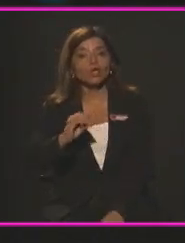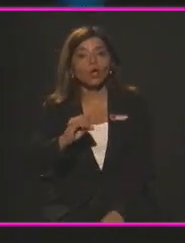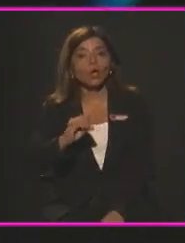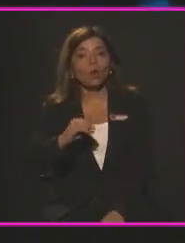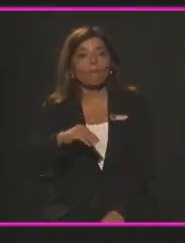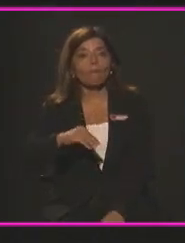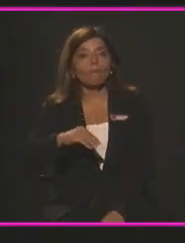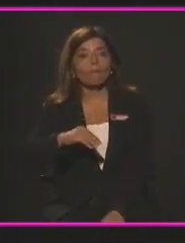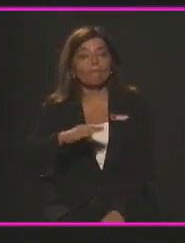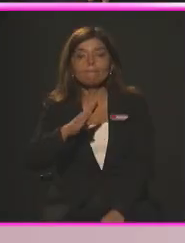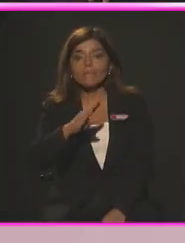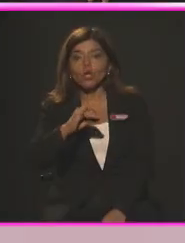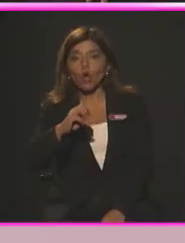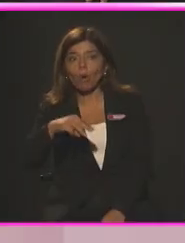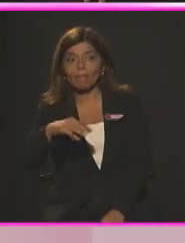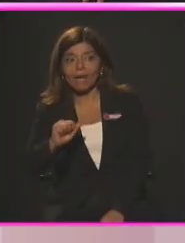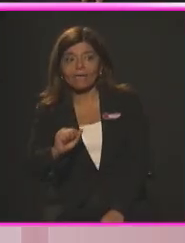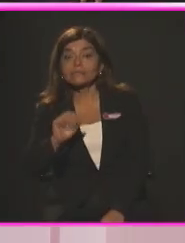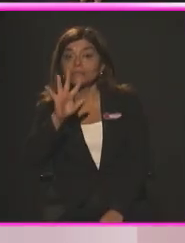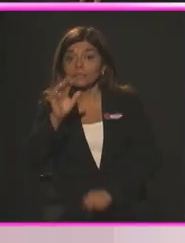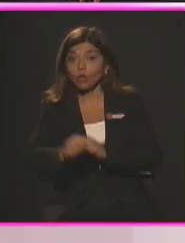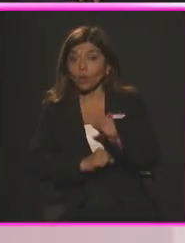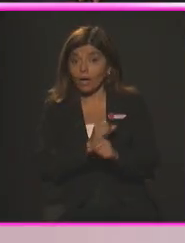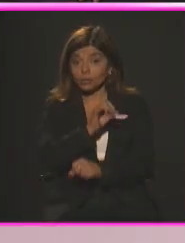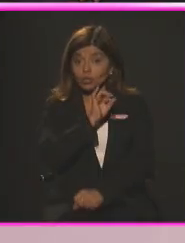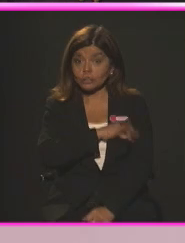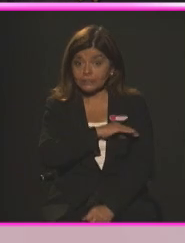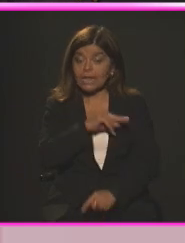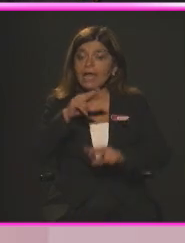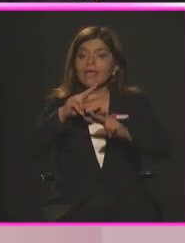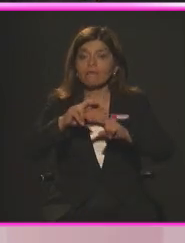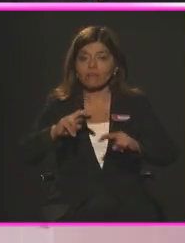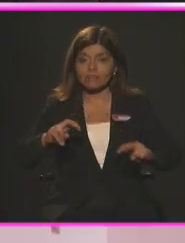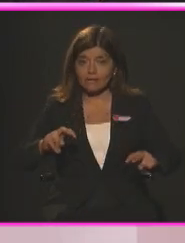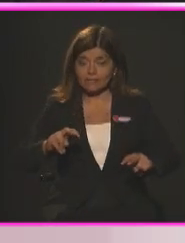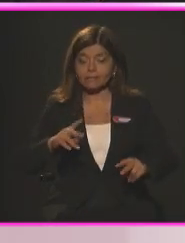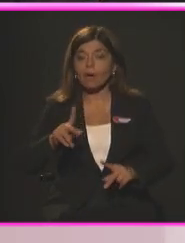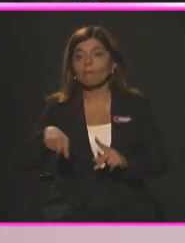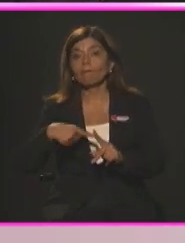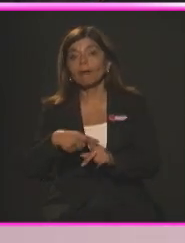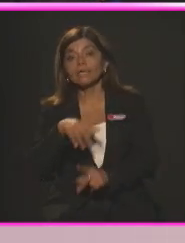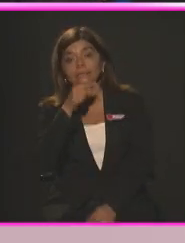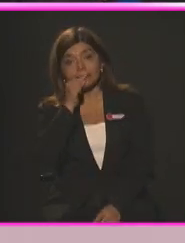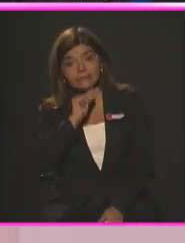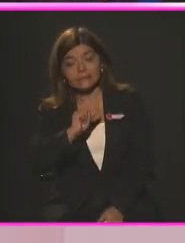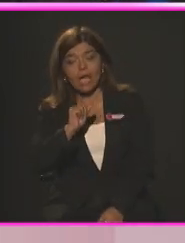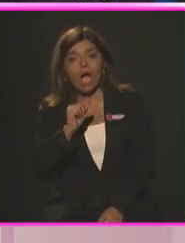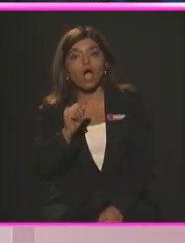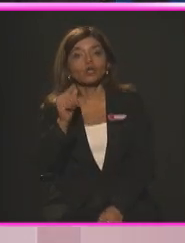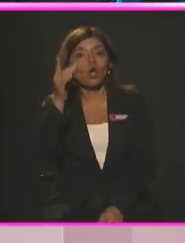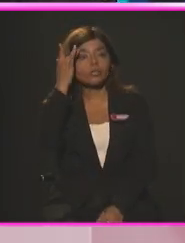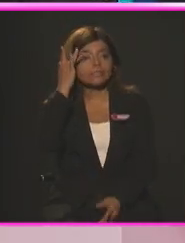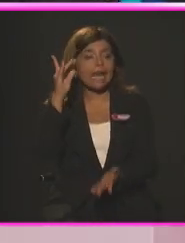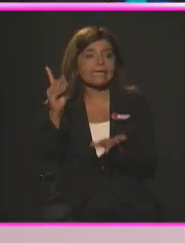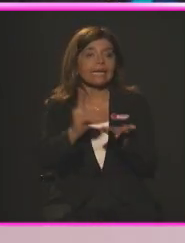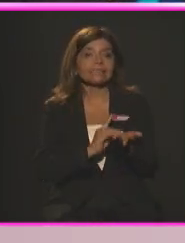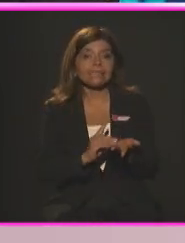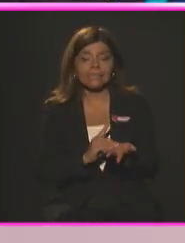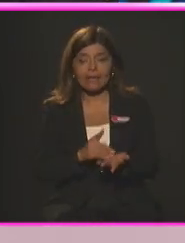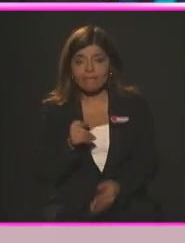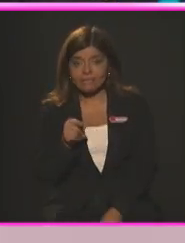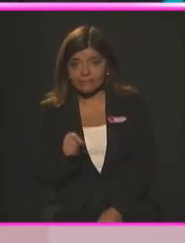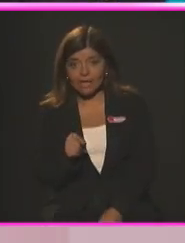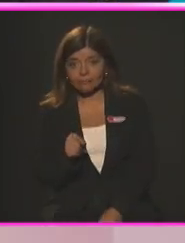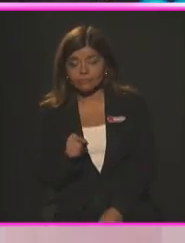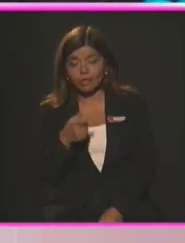and also some of our more recent research on healthy aging and AI. When we think of what we are, often